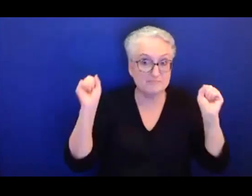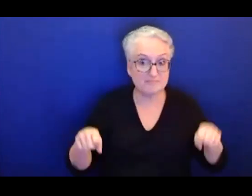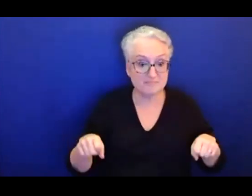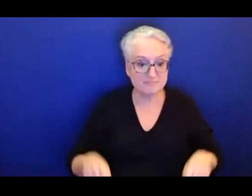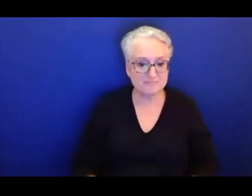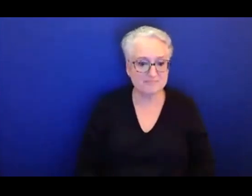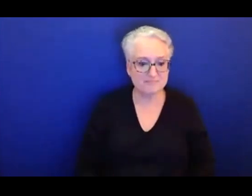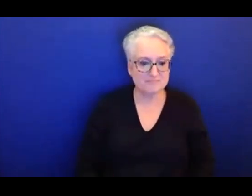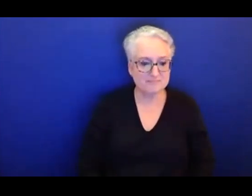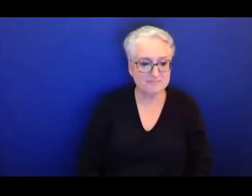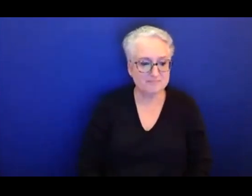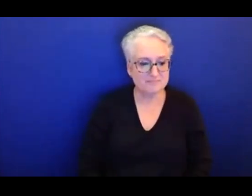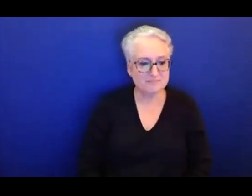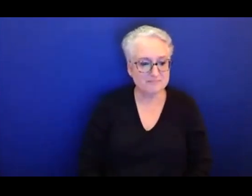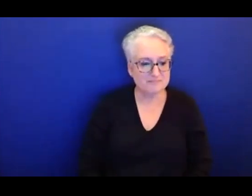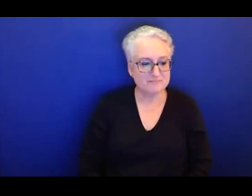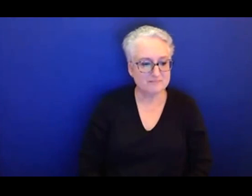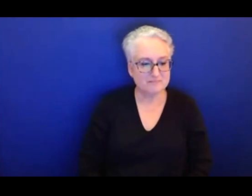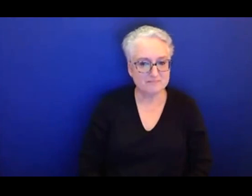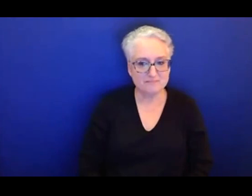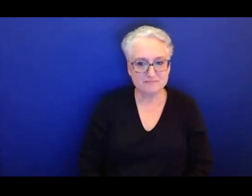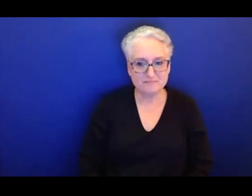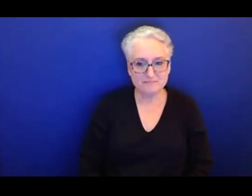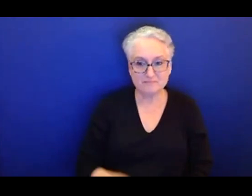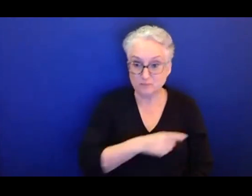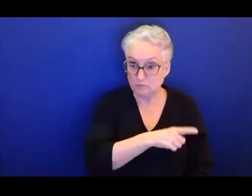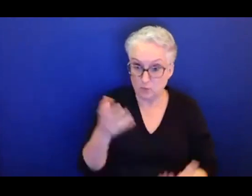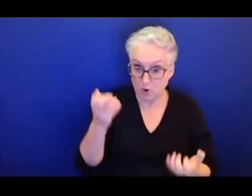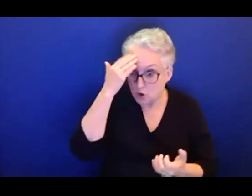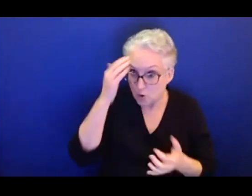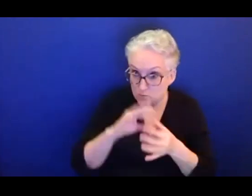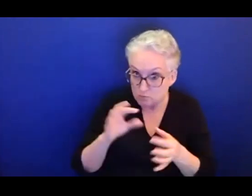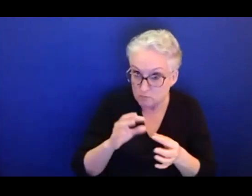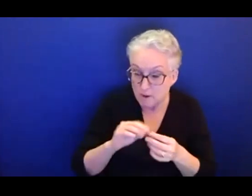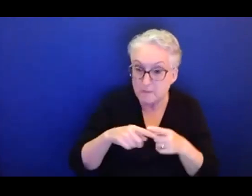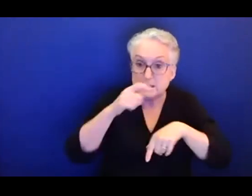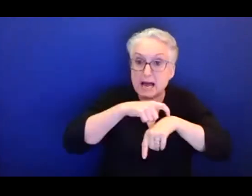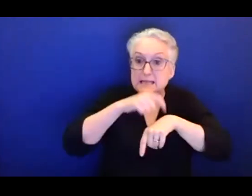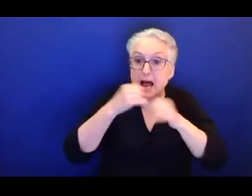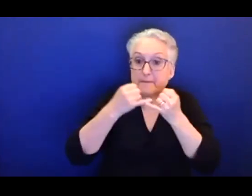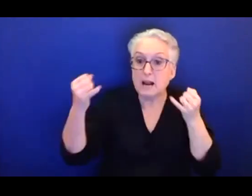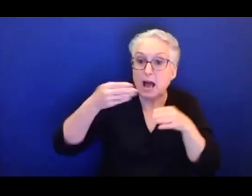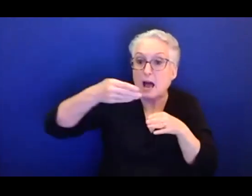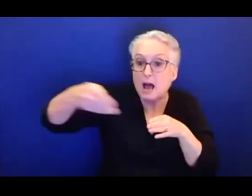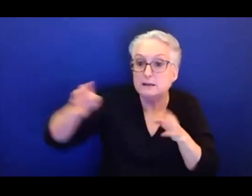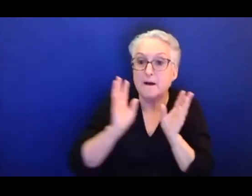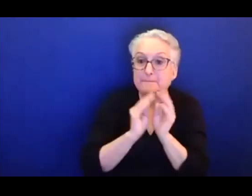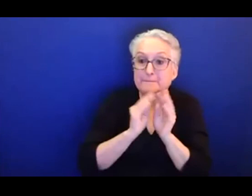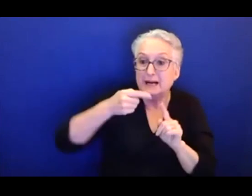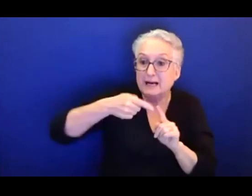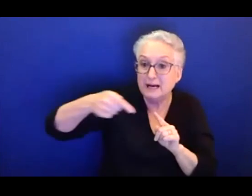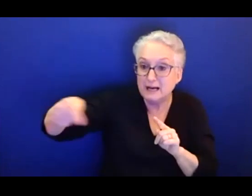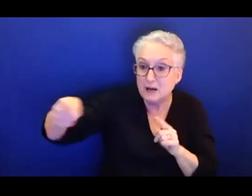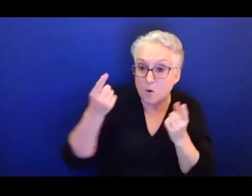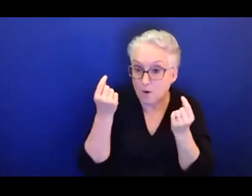HUD funding or when we're doing meetings like this. That's the first point of contact that I have to let people know